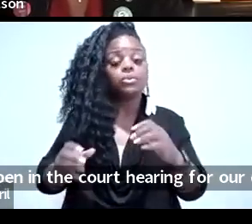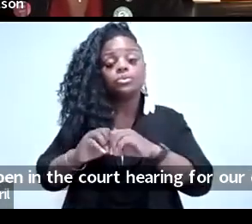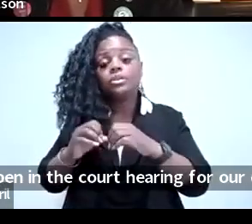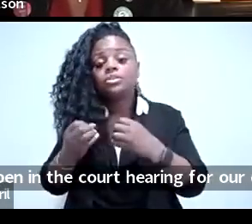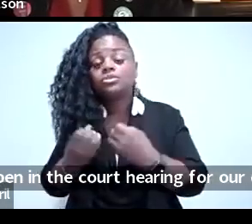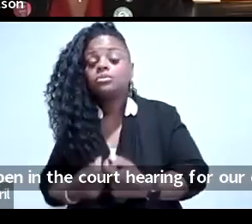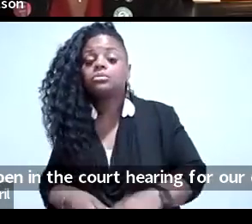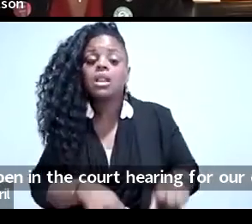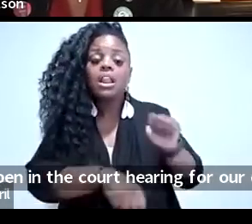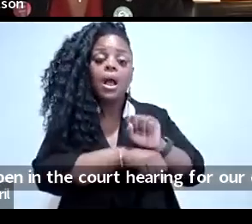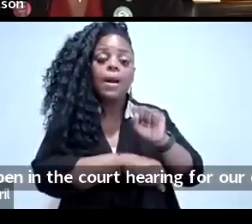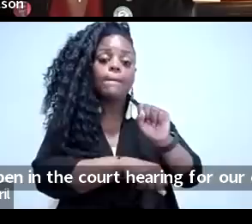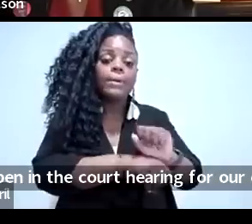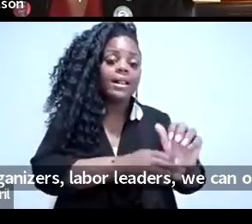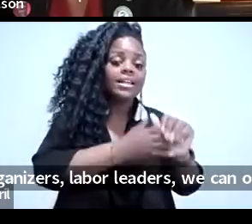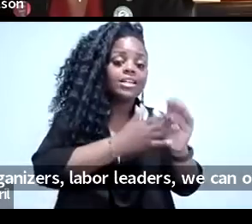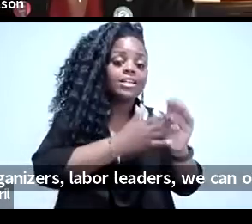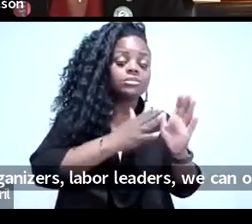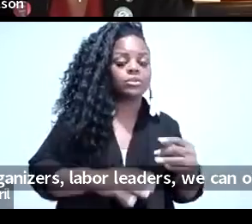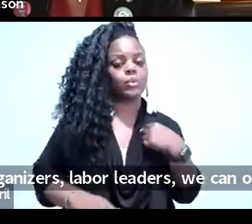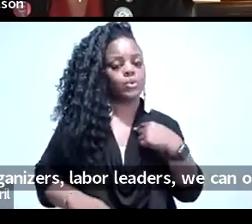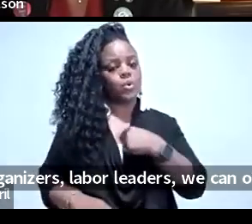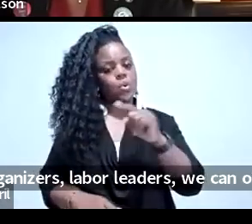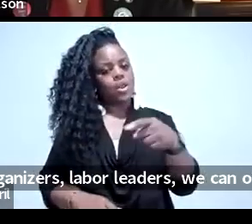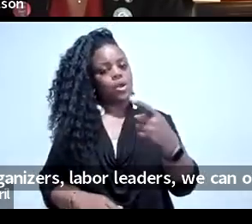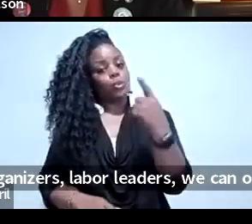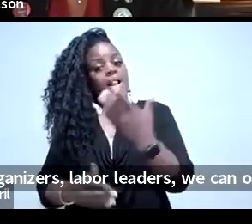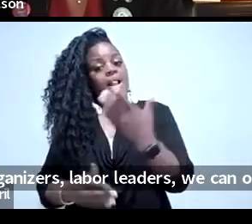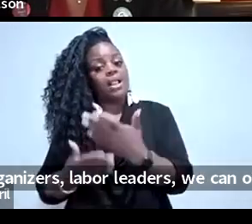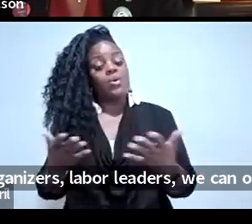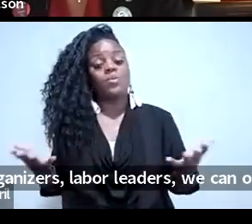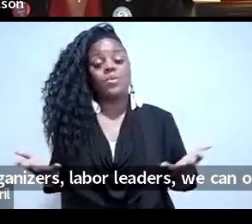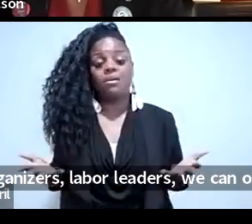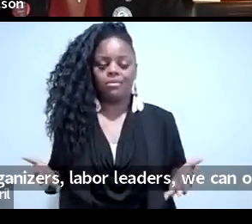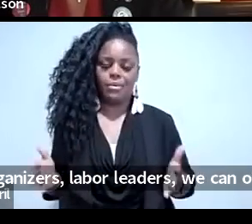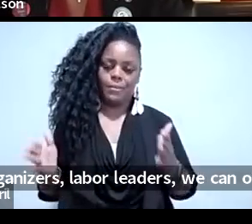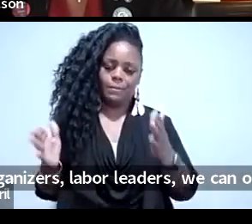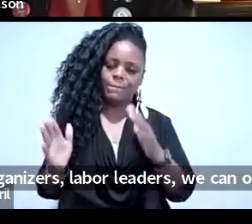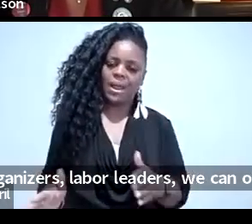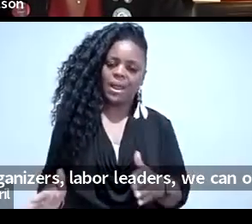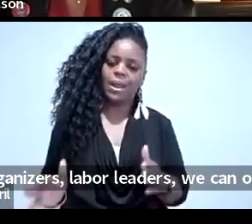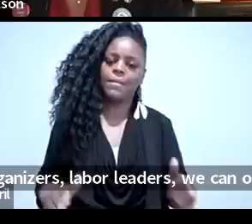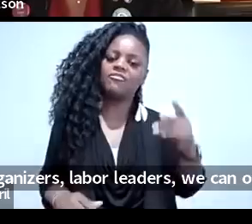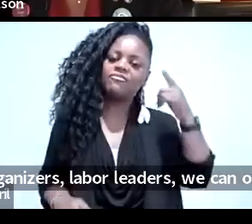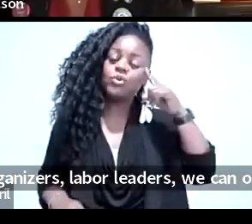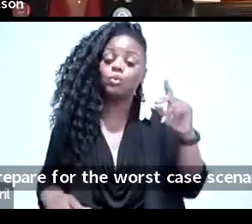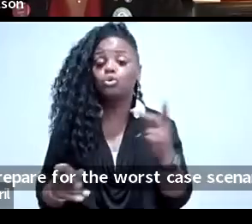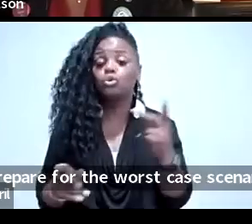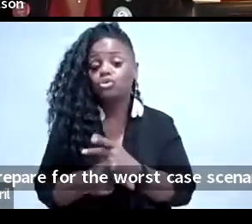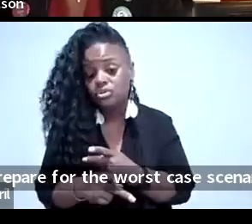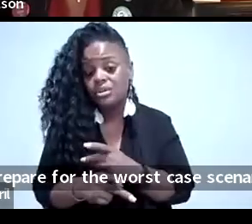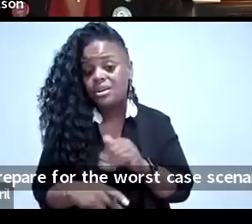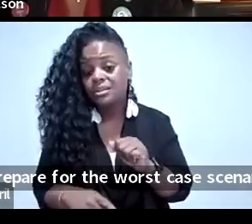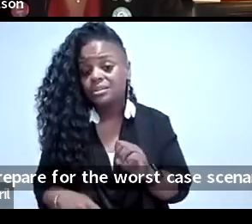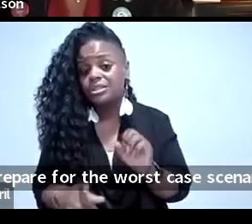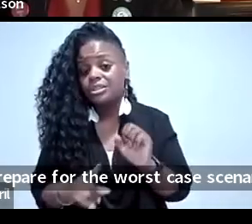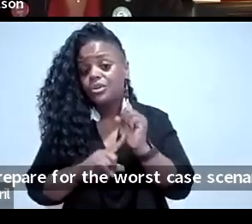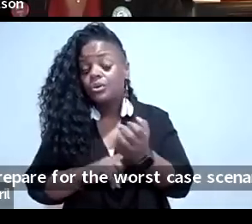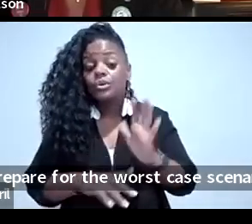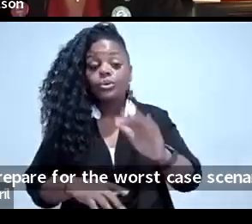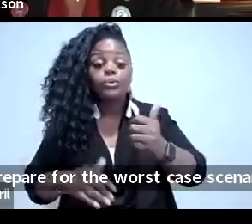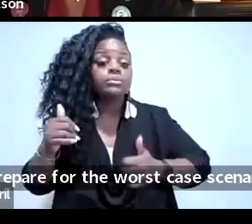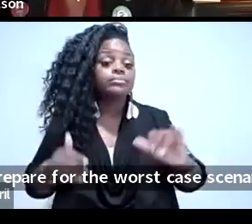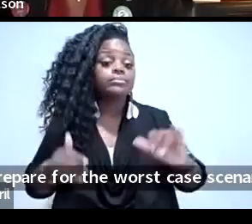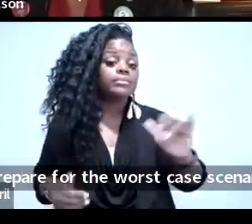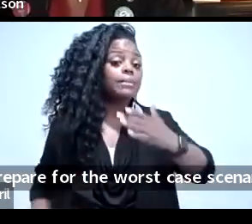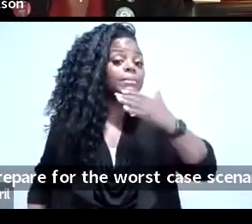prepare for the worst case scenario, which is the best case scenario. Prepare for an opportunity to